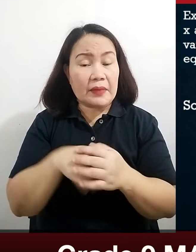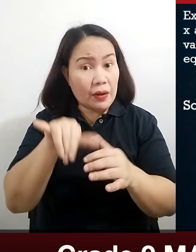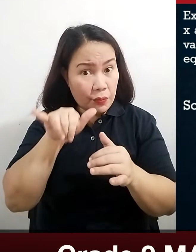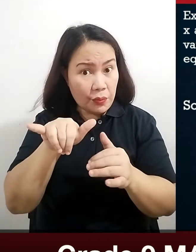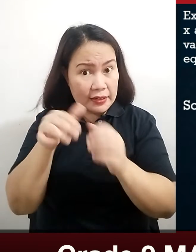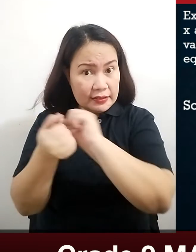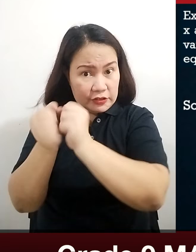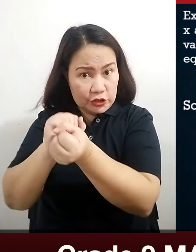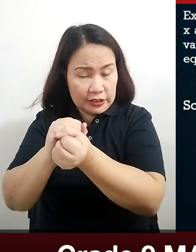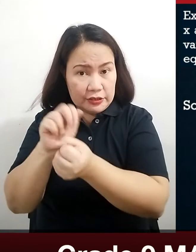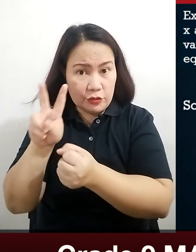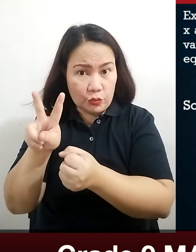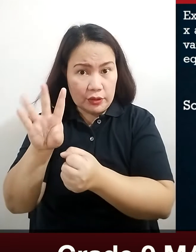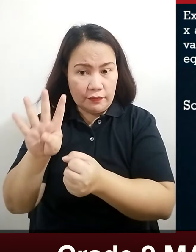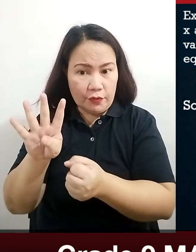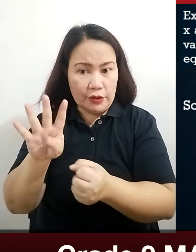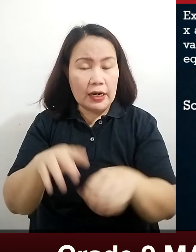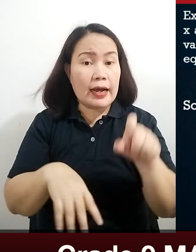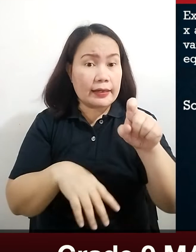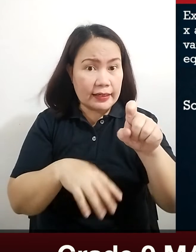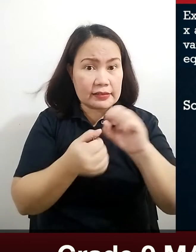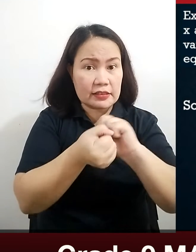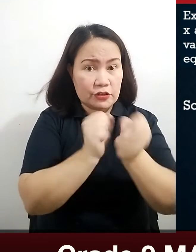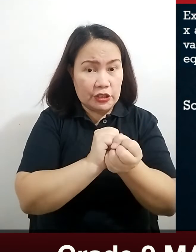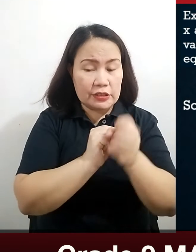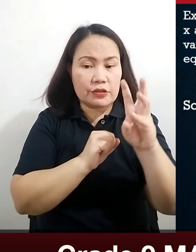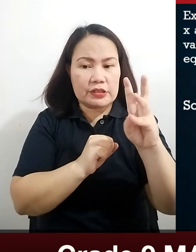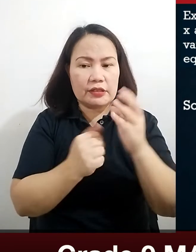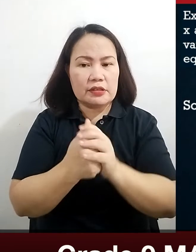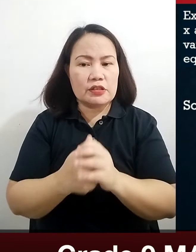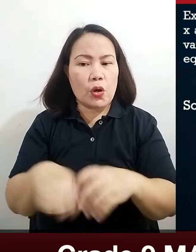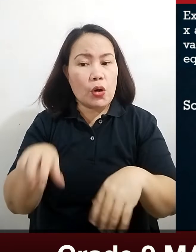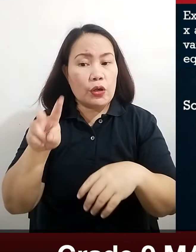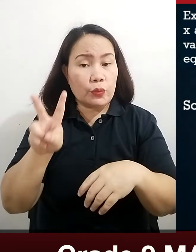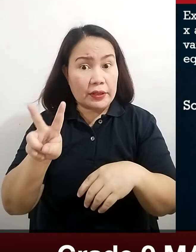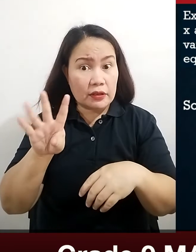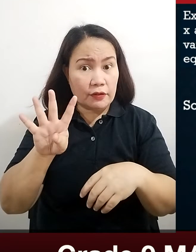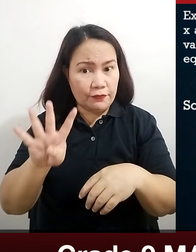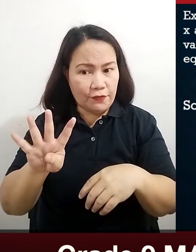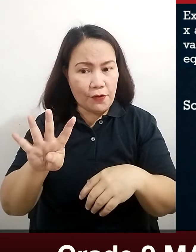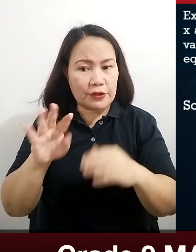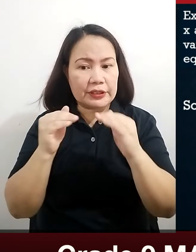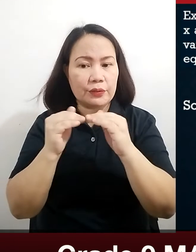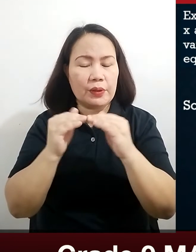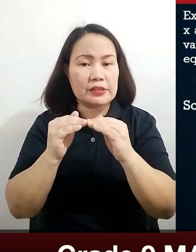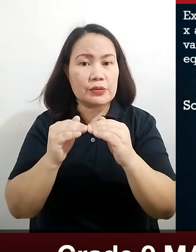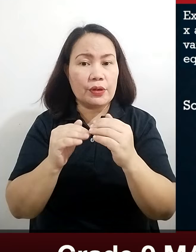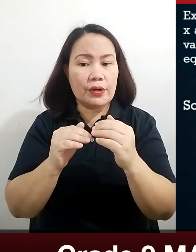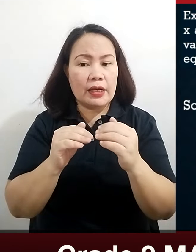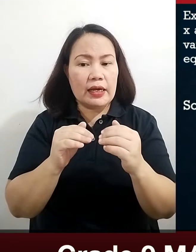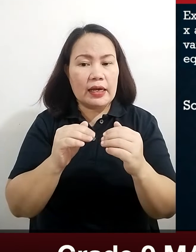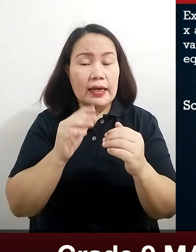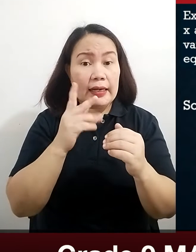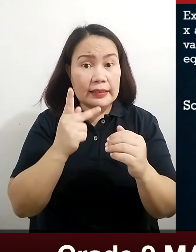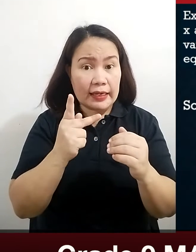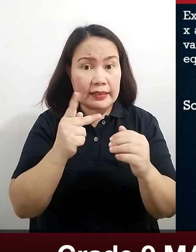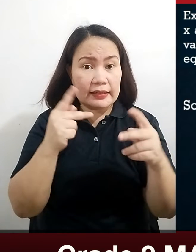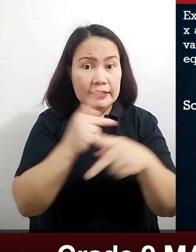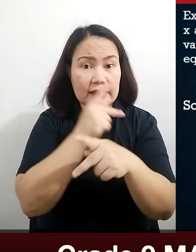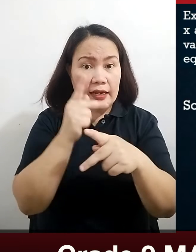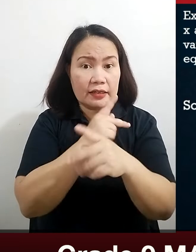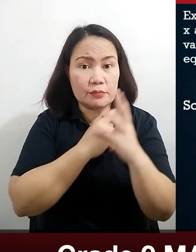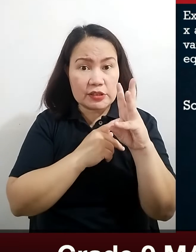yung X natin ng 6. So, that is 24 is equal to K6 or 24 is equal to